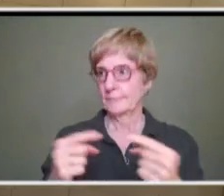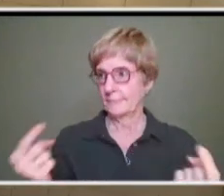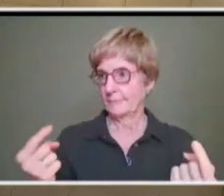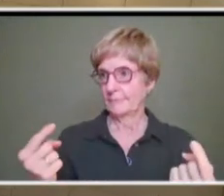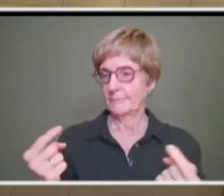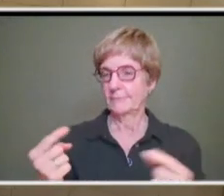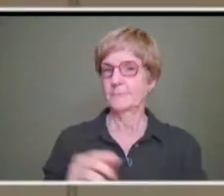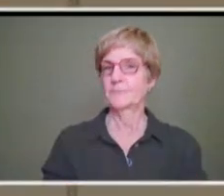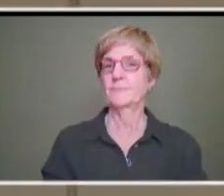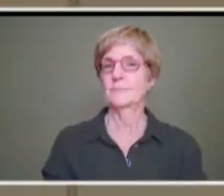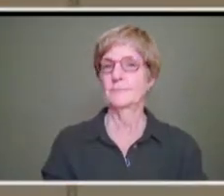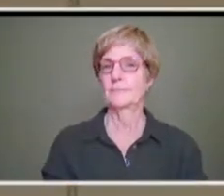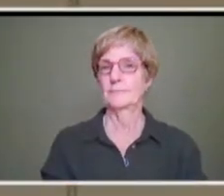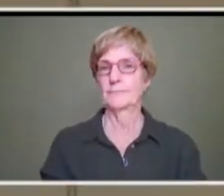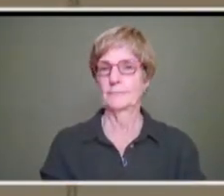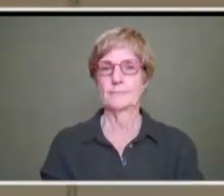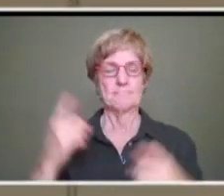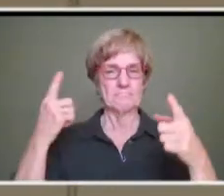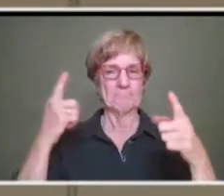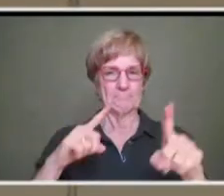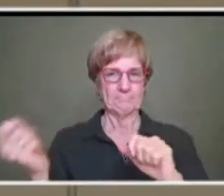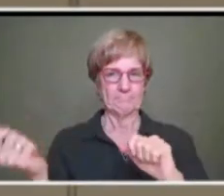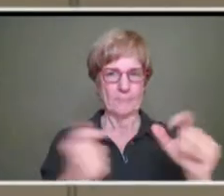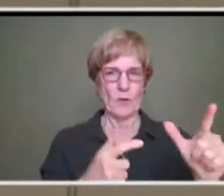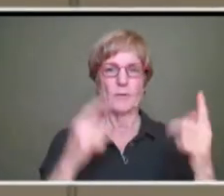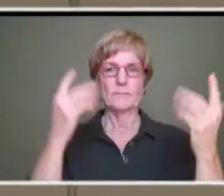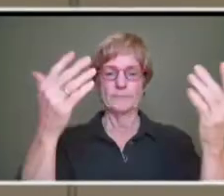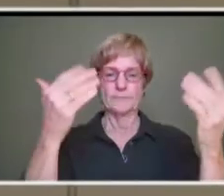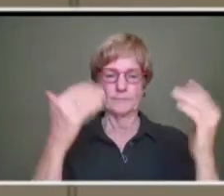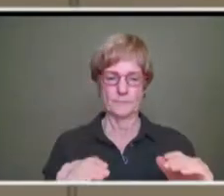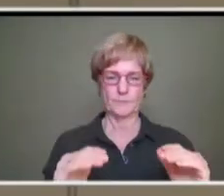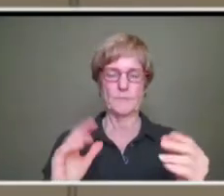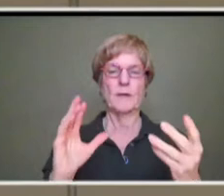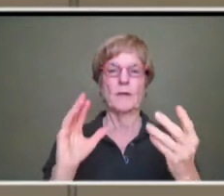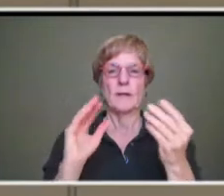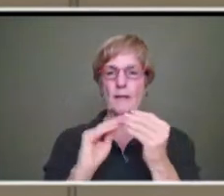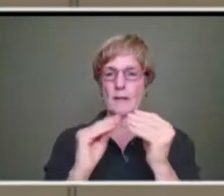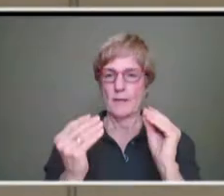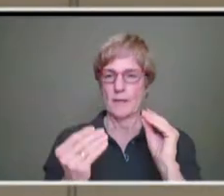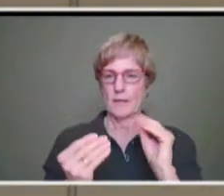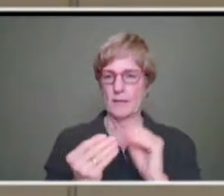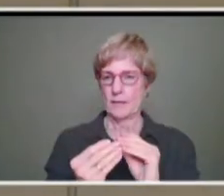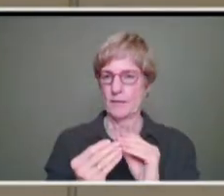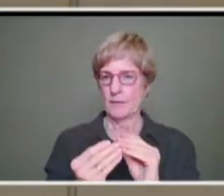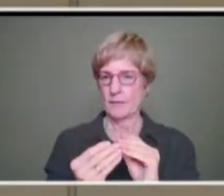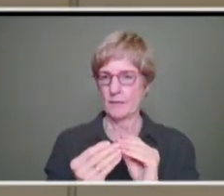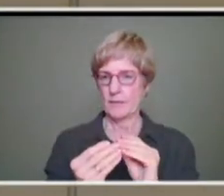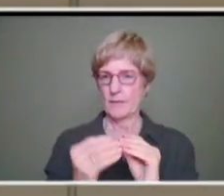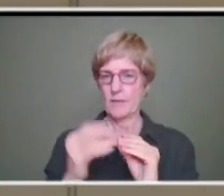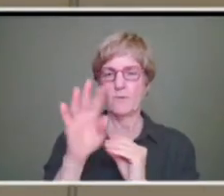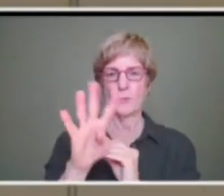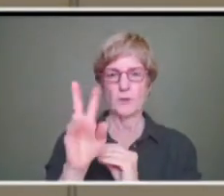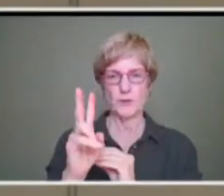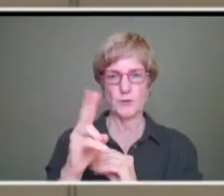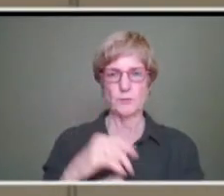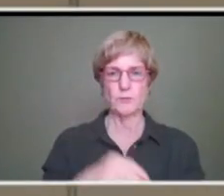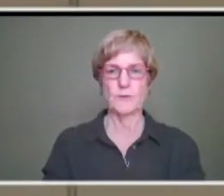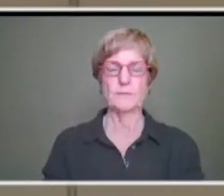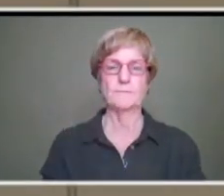that is uh unanimous we will move on to agenda item number 42